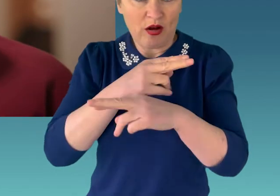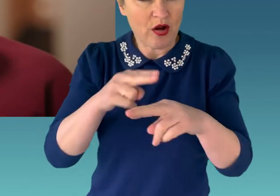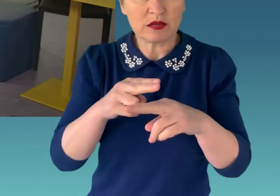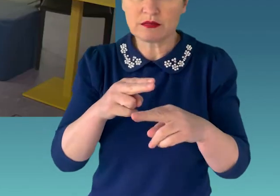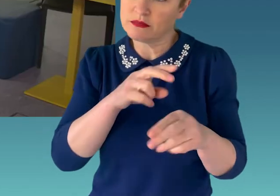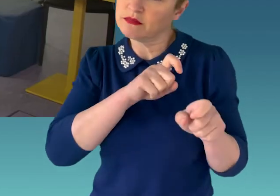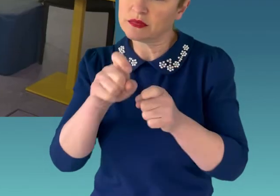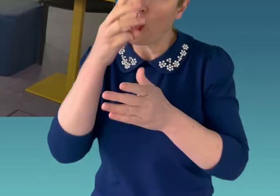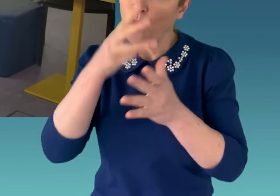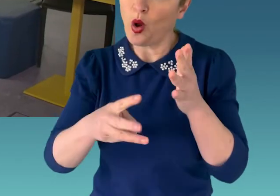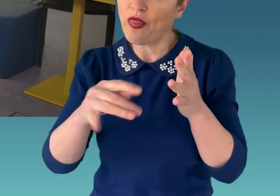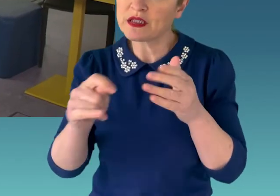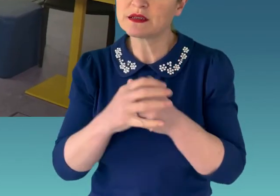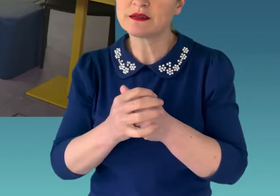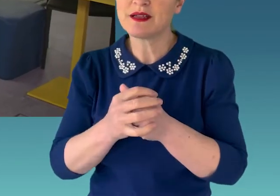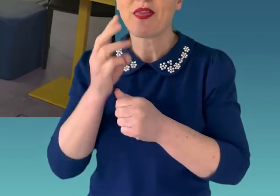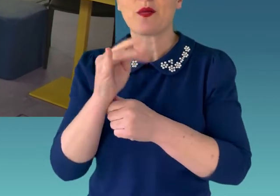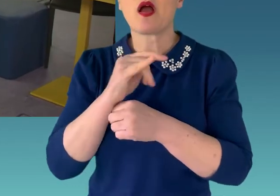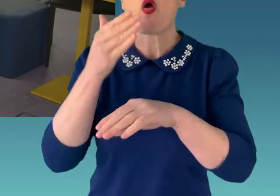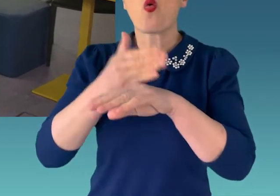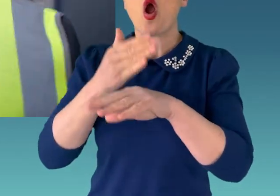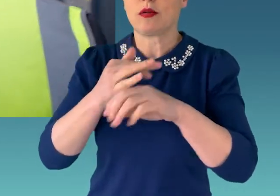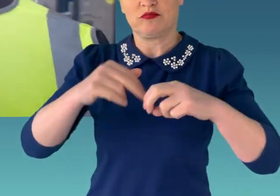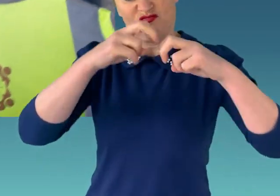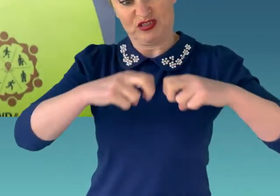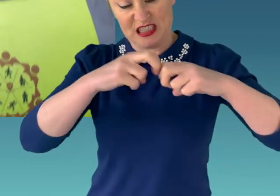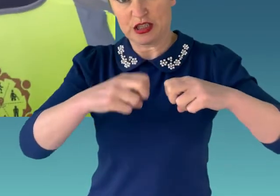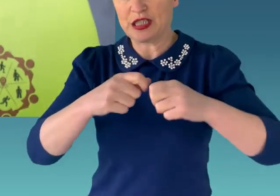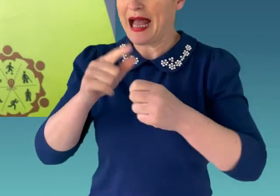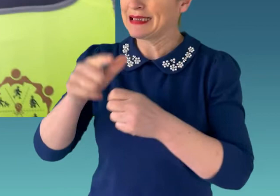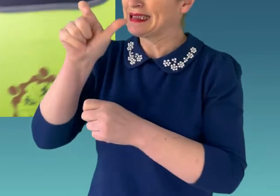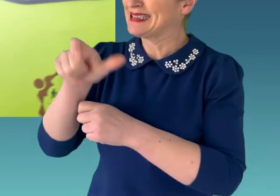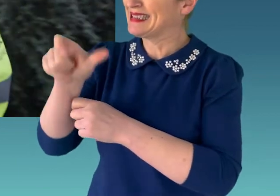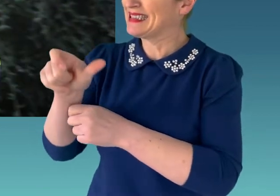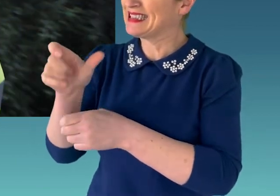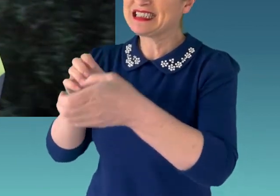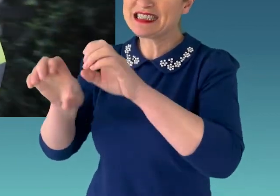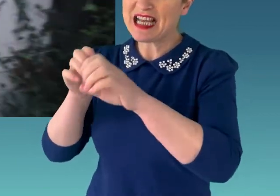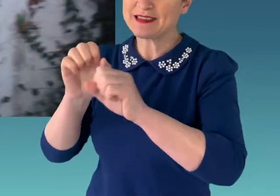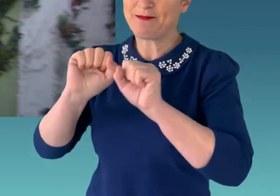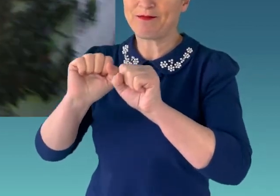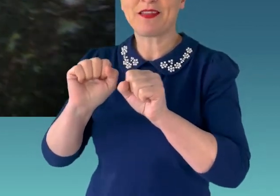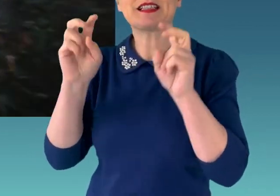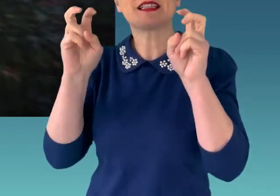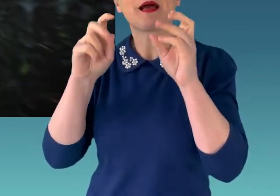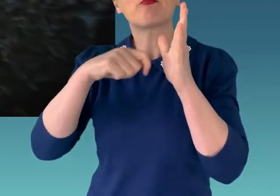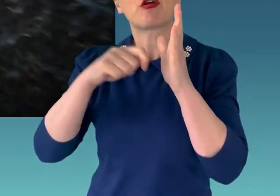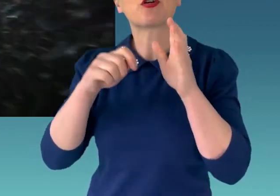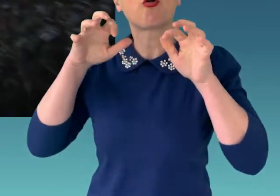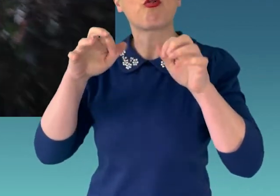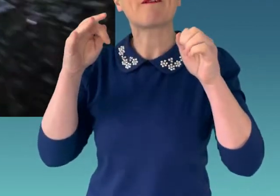tools. And that's why I think the work being done by researchers and citizen scientists at Crowd4Access is so important.